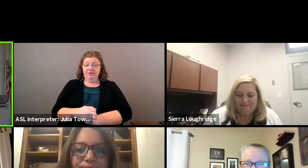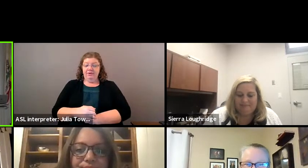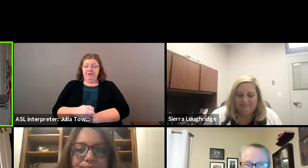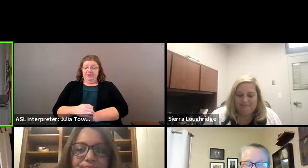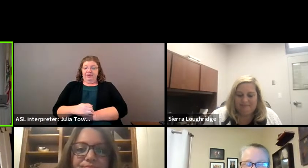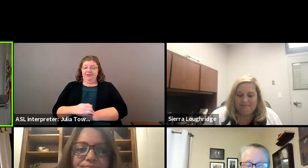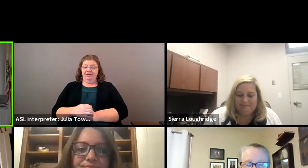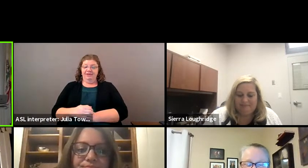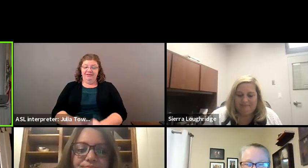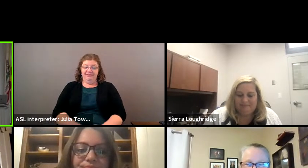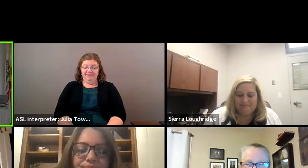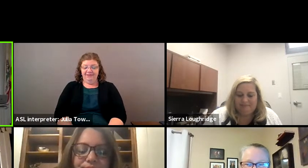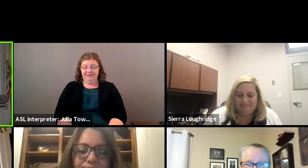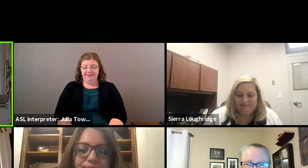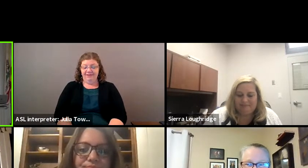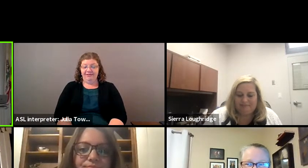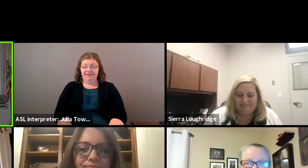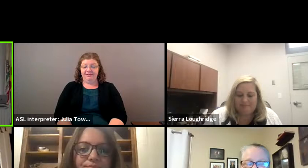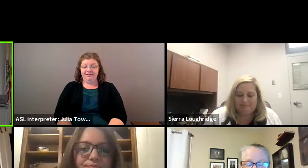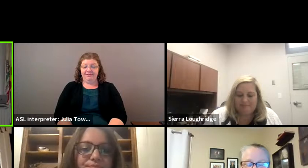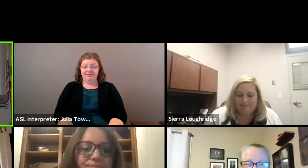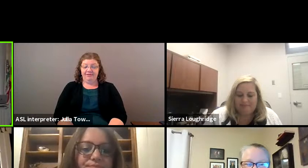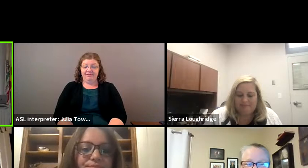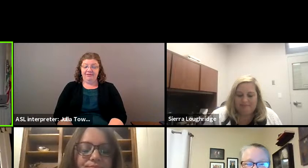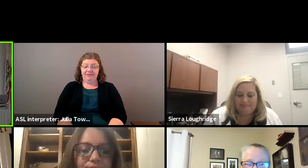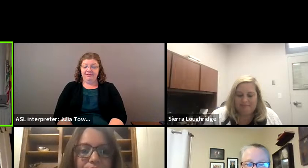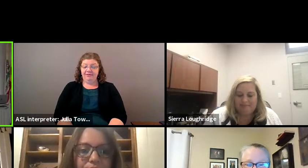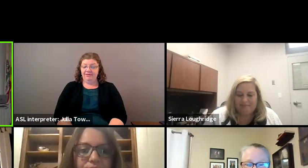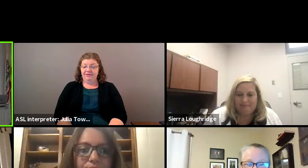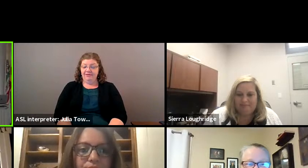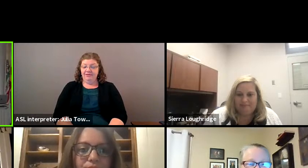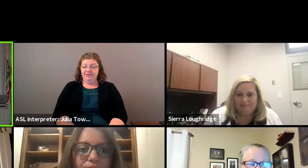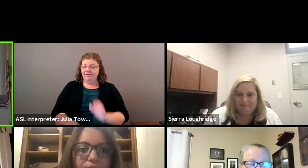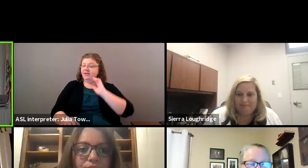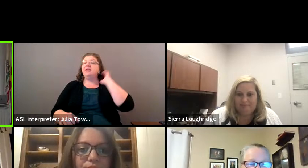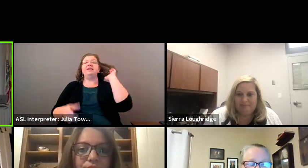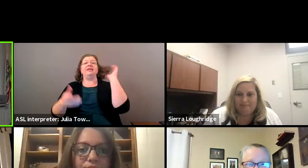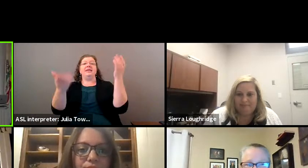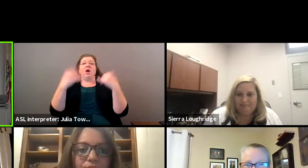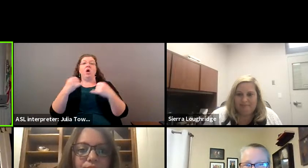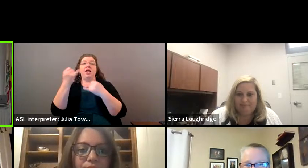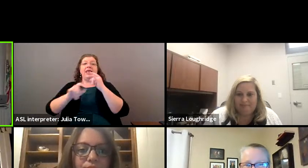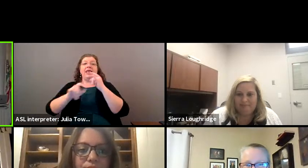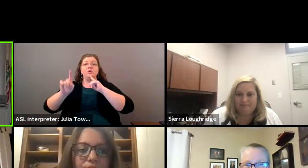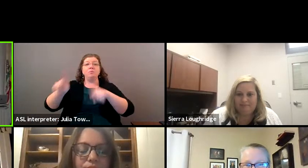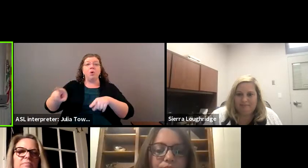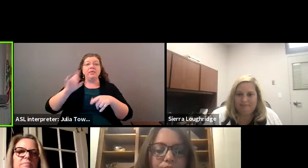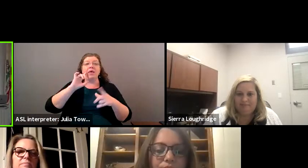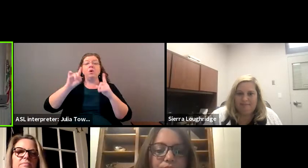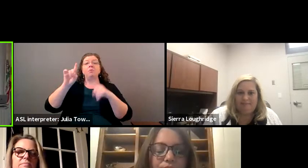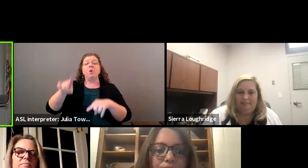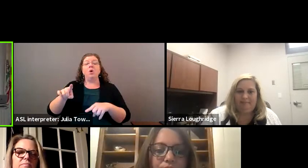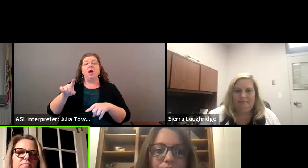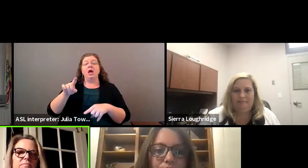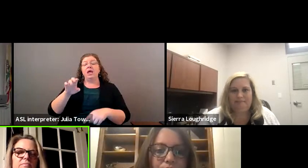Thank you again for the report. And that takes us on to our last report, which is the report on